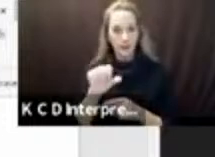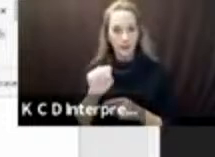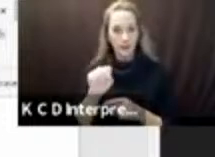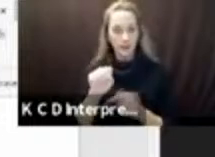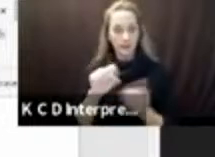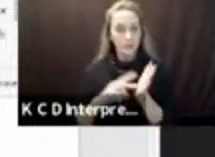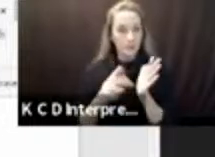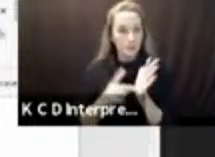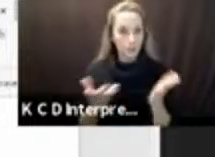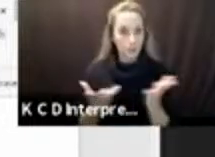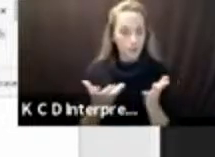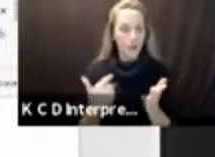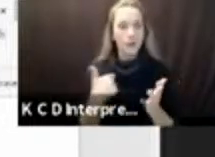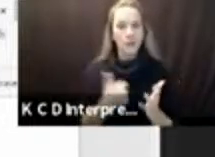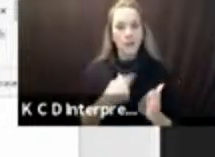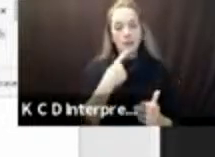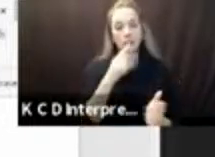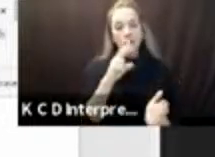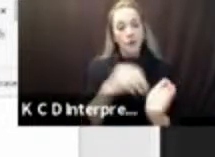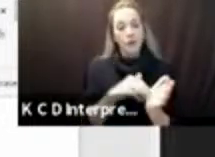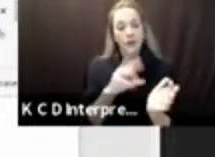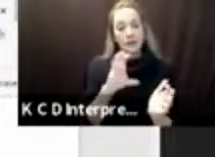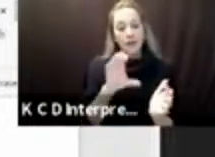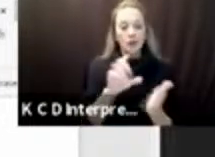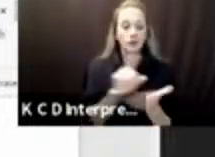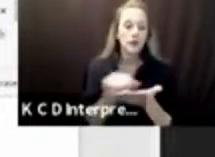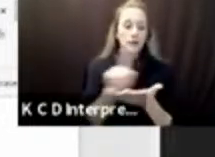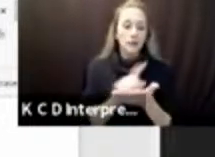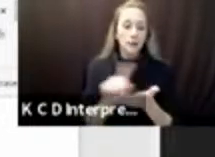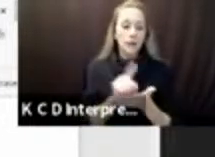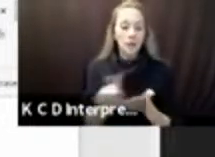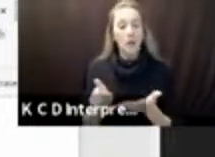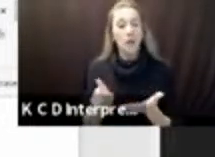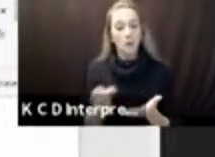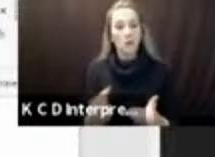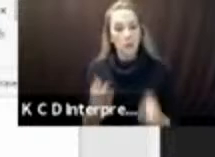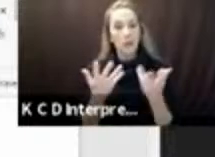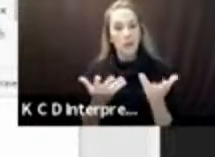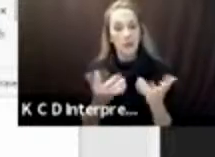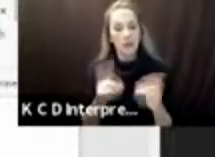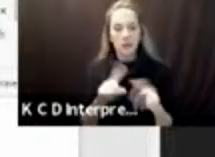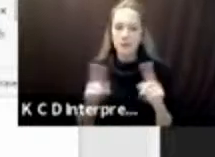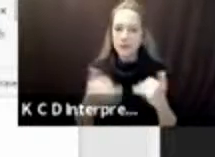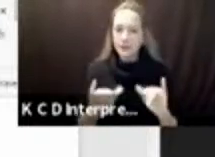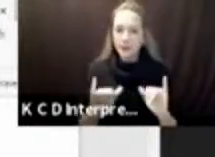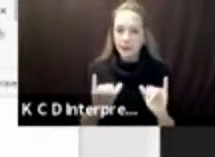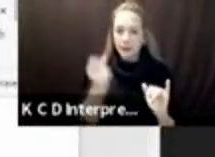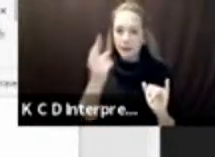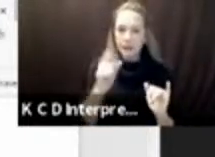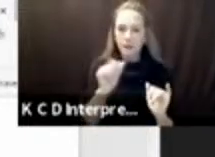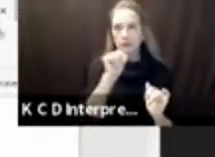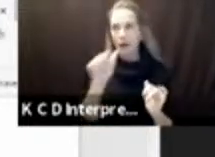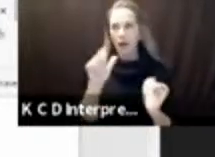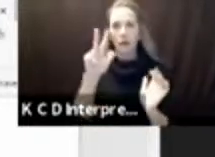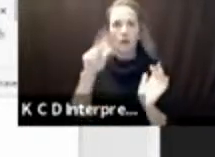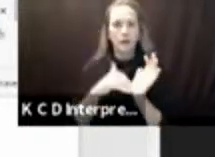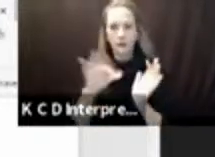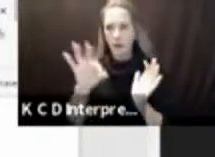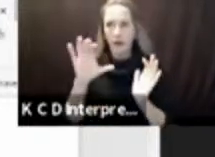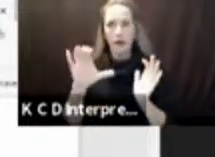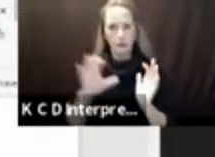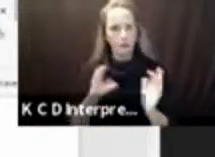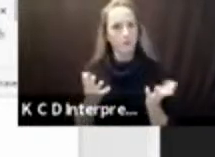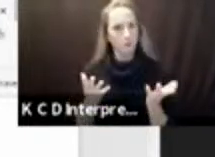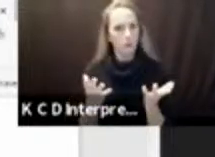know, we say 2,600 cases a week. I mean, that's a lot of cases, but it's also not 3,900. So we just have to be